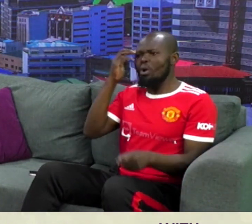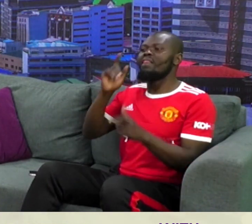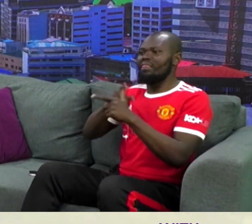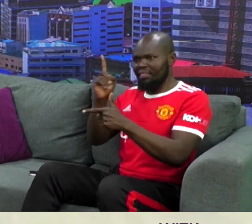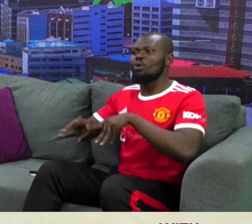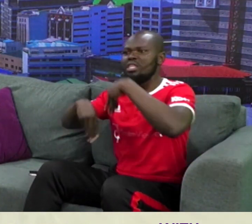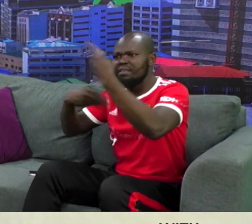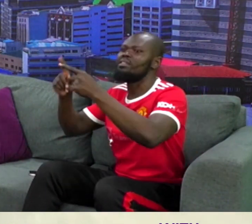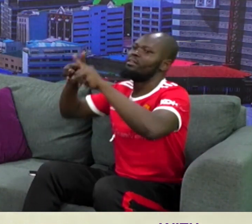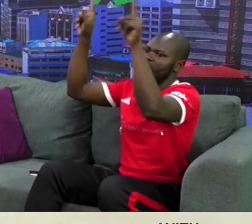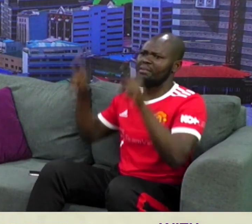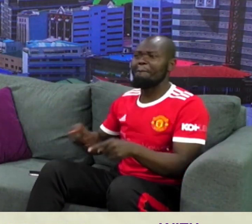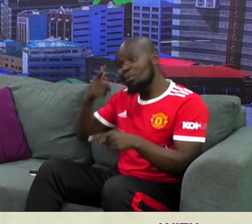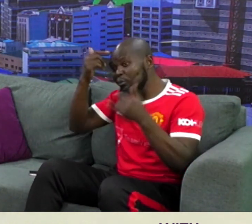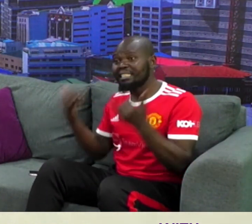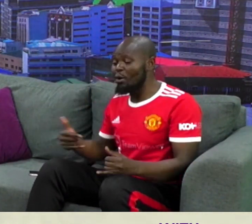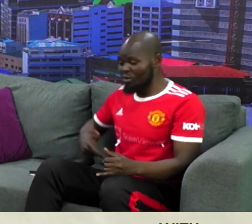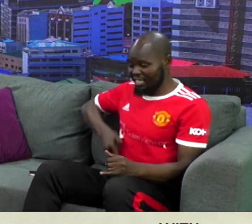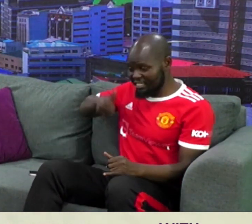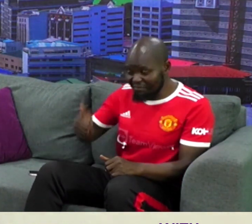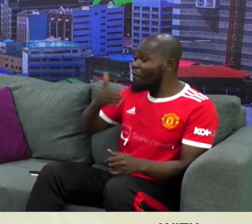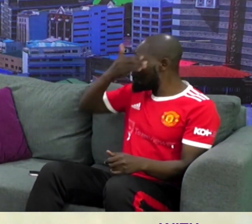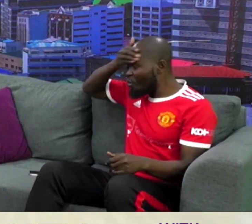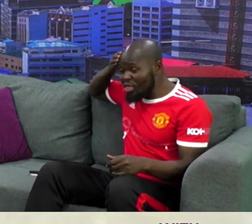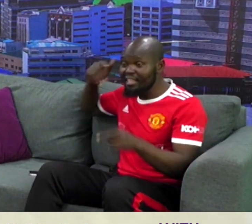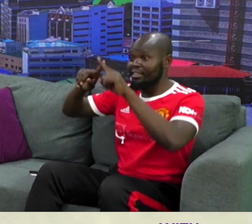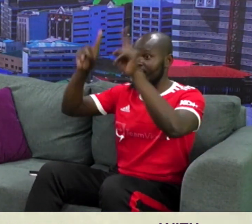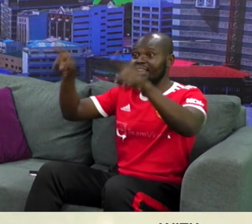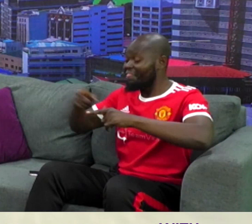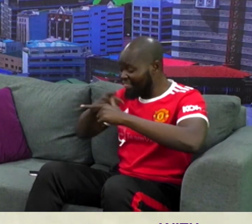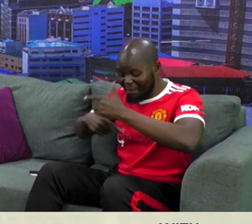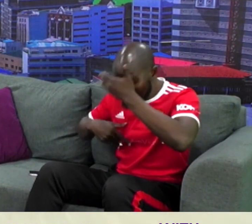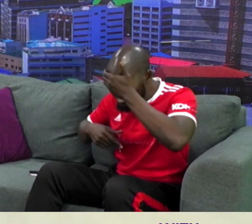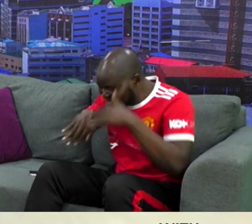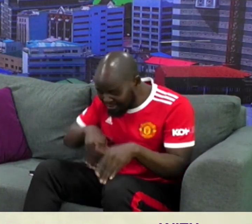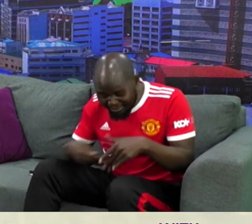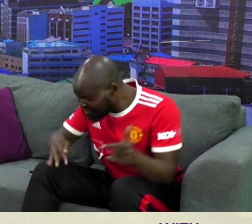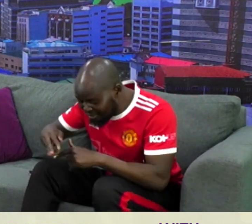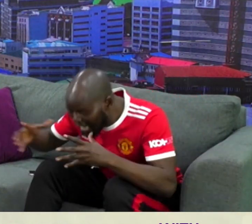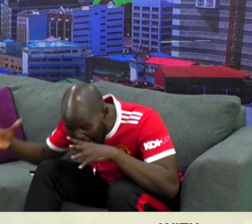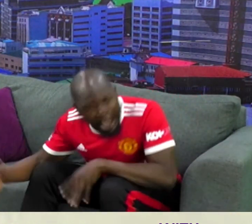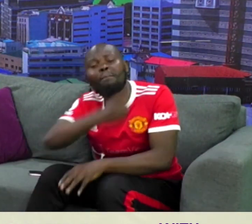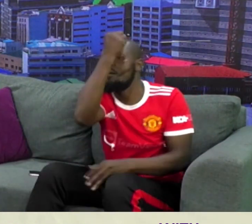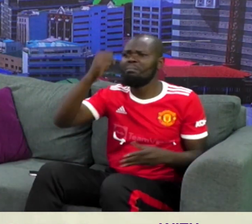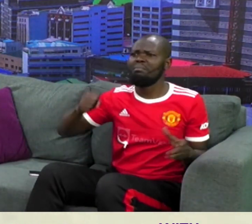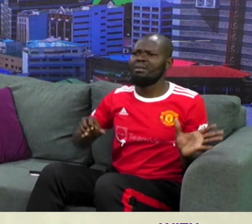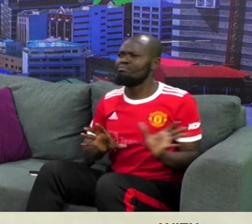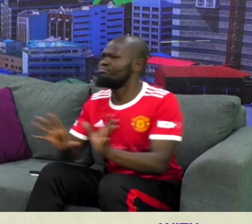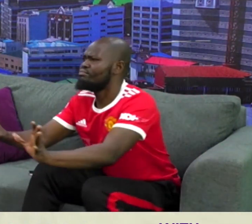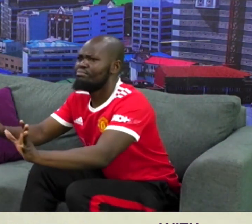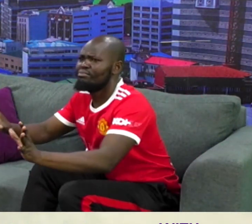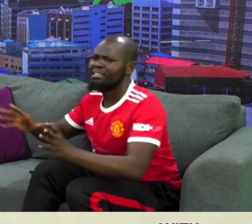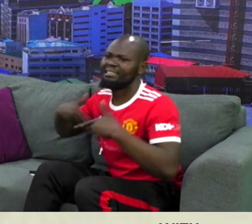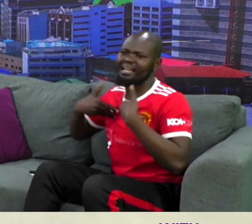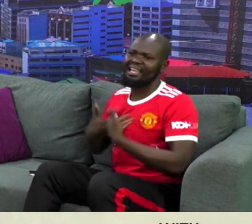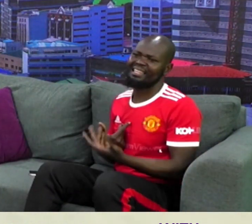right, so that it can control the game and possibly pass the ball to the front. But if hapo kwa